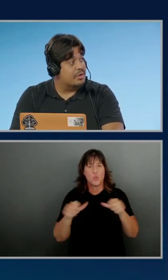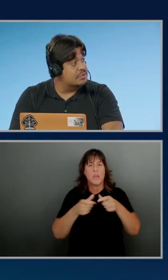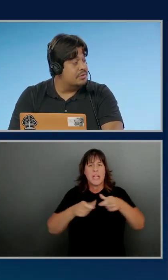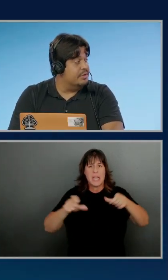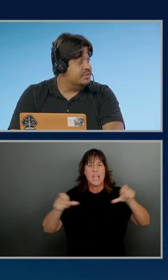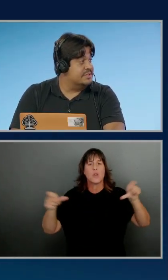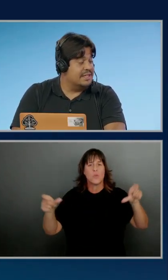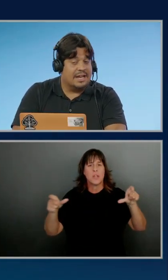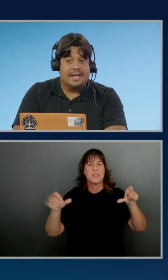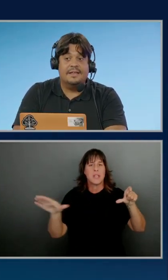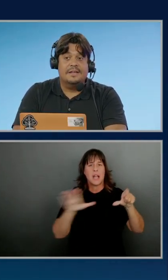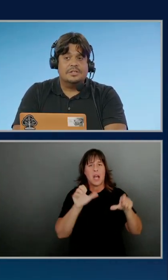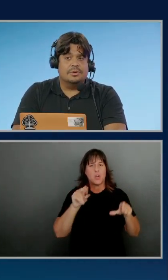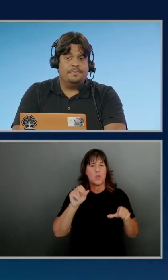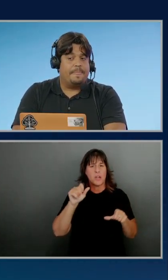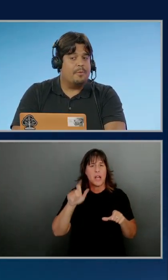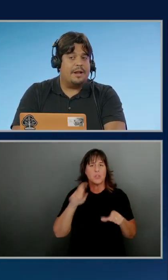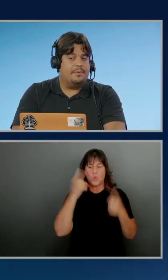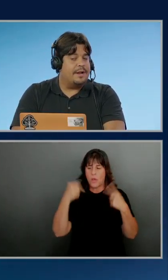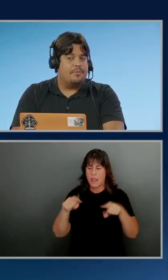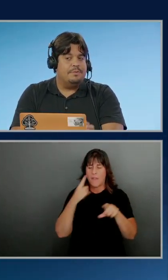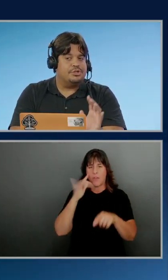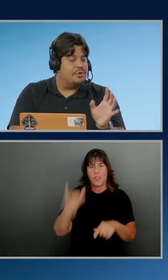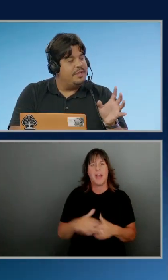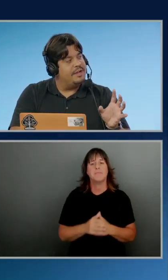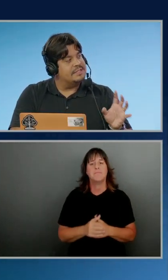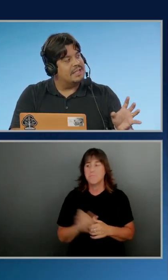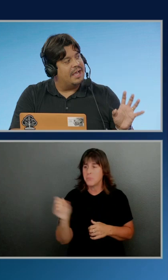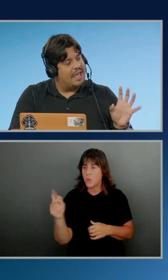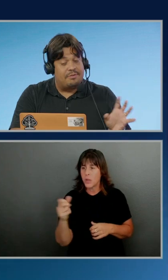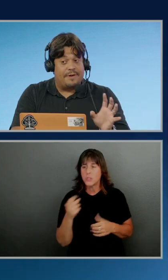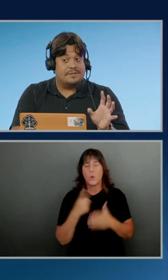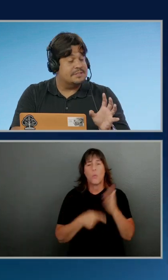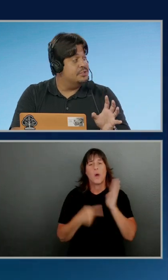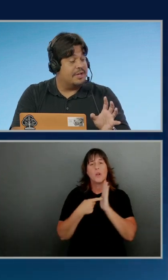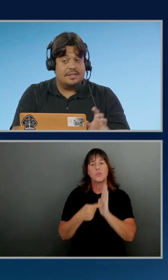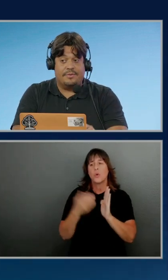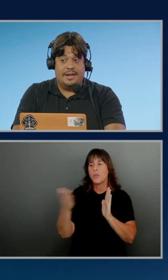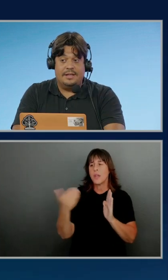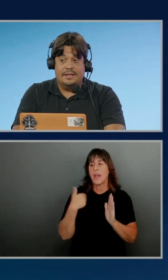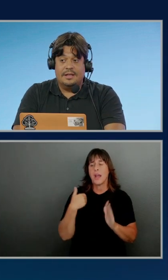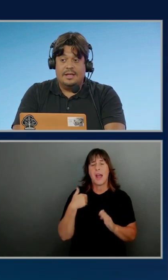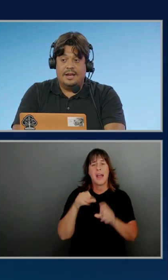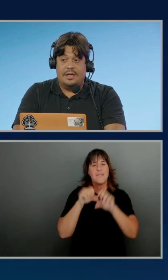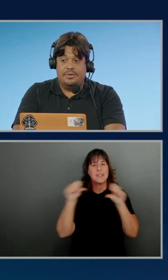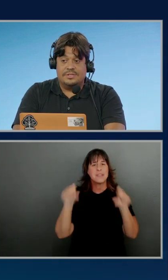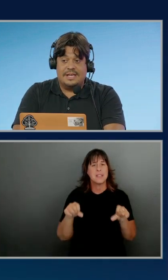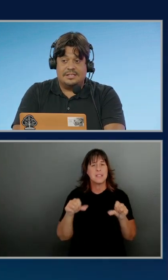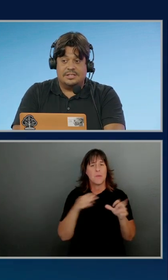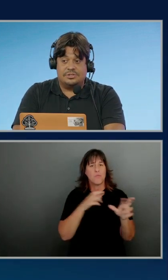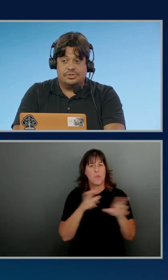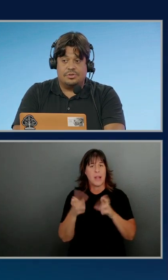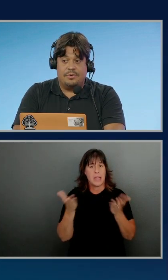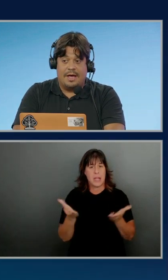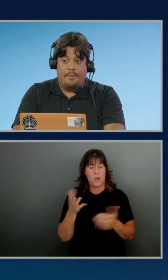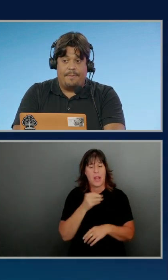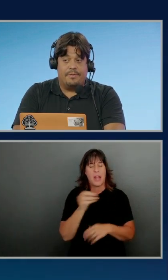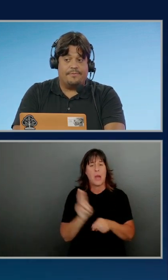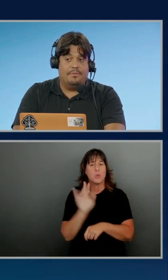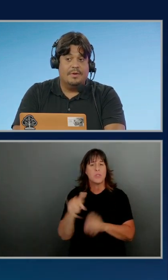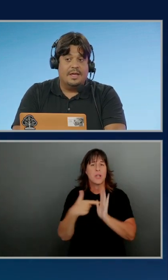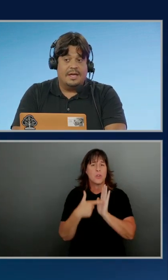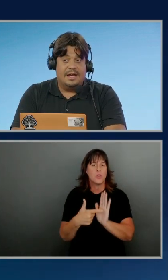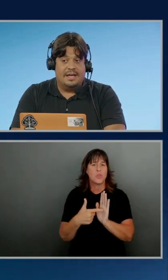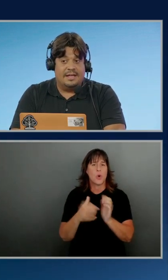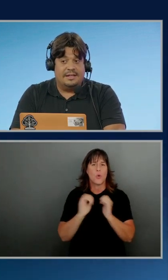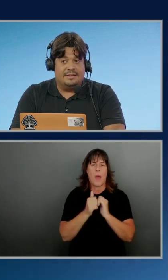your console or using CLI. Okay. So what I'm going to show here is I have a file system together already, and I use that just to show you how